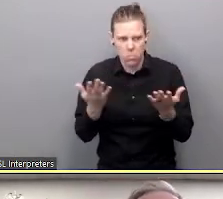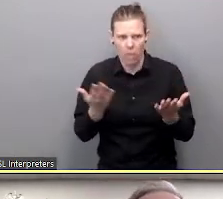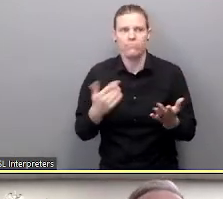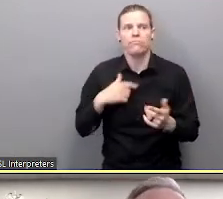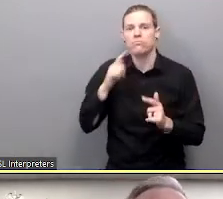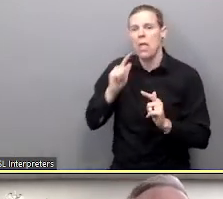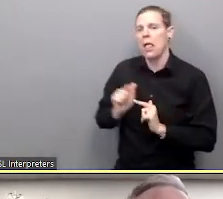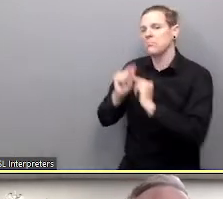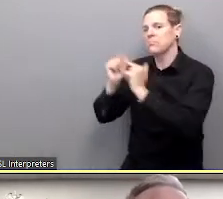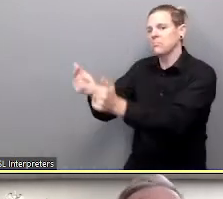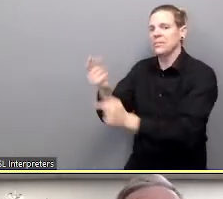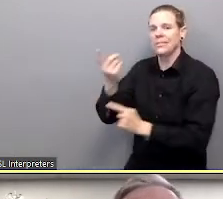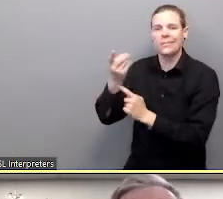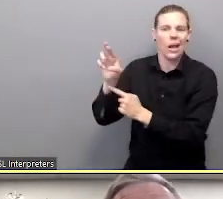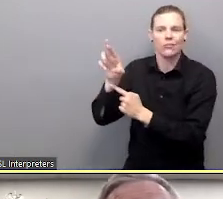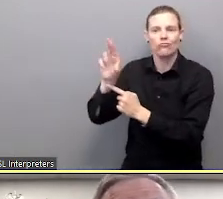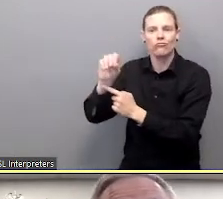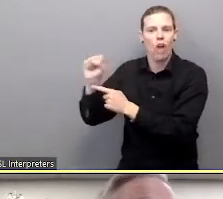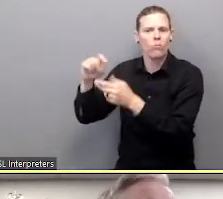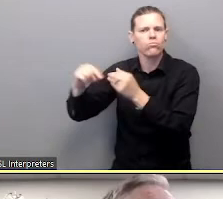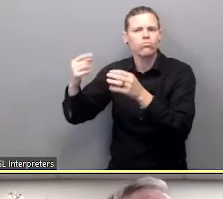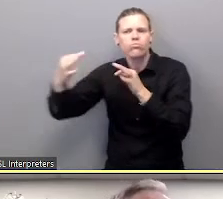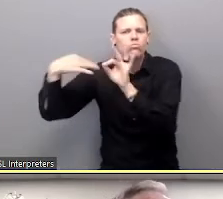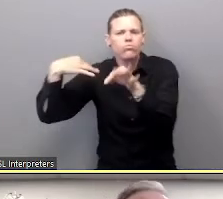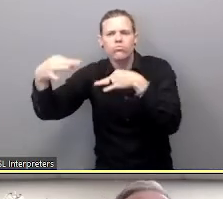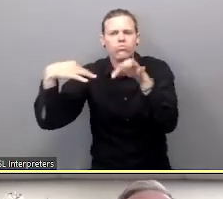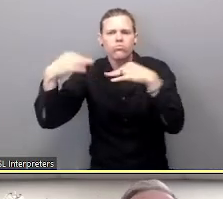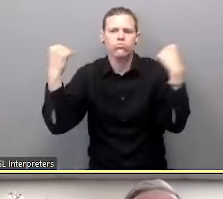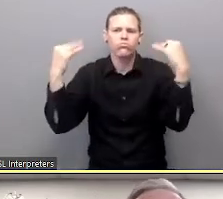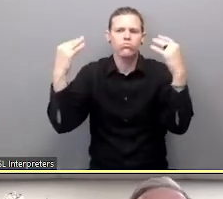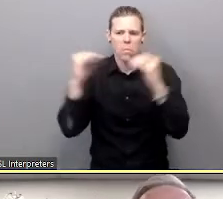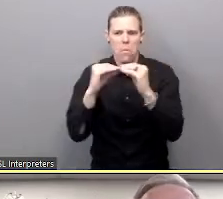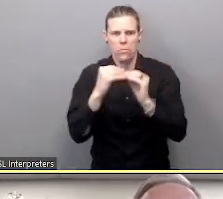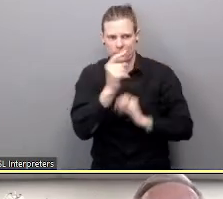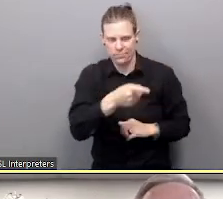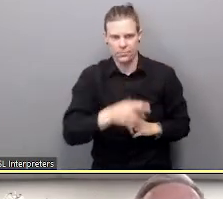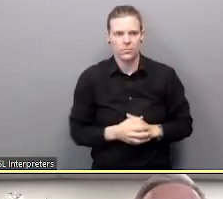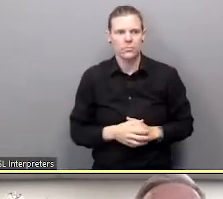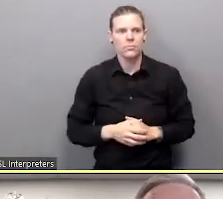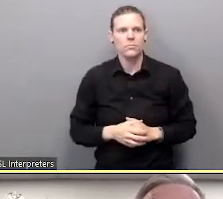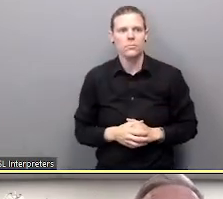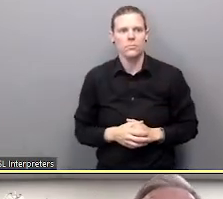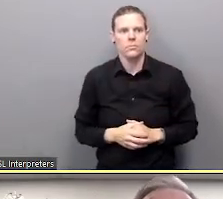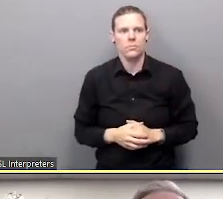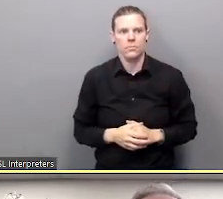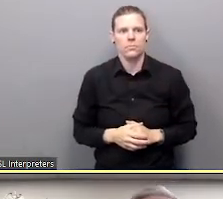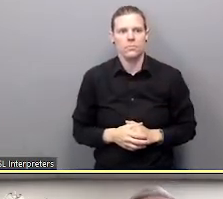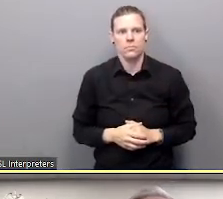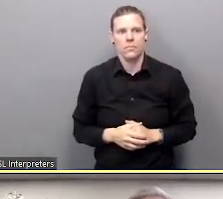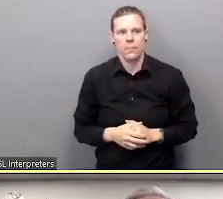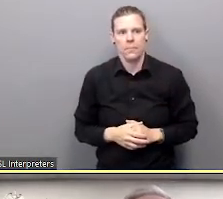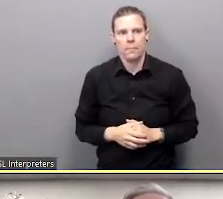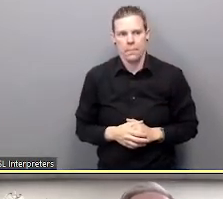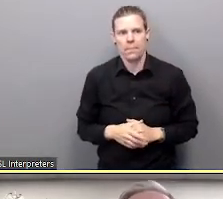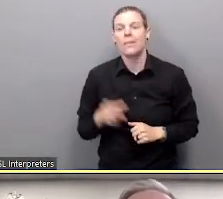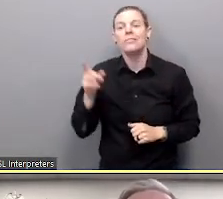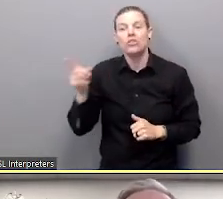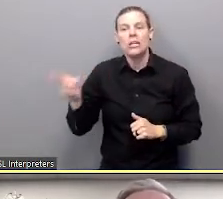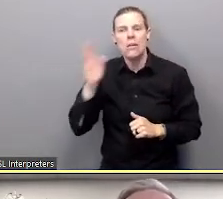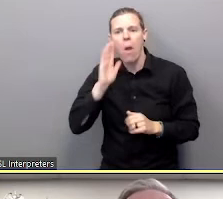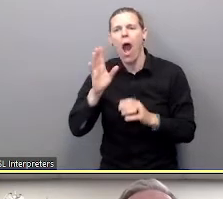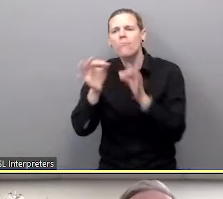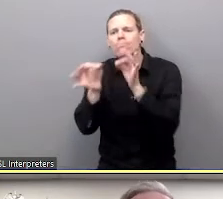epidemiology update today. And of course, give us a little quick briefing on the Omicron variant, which we